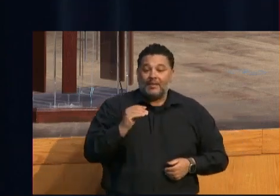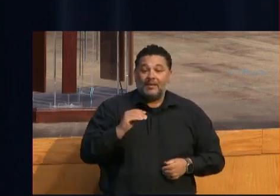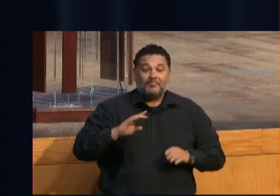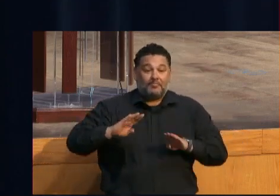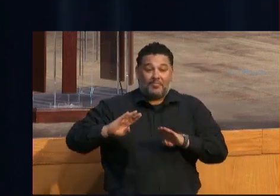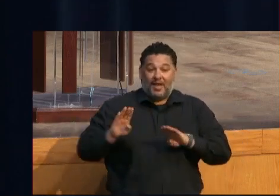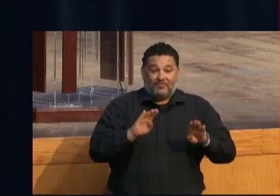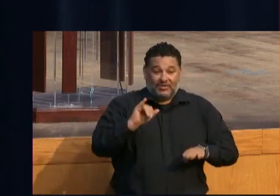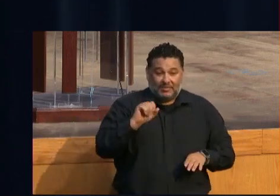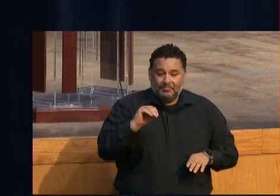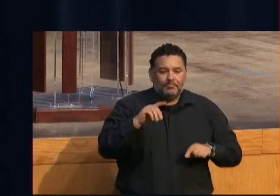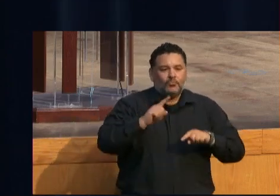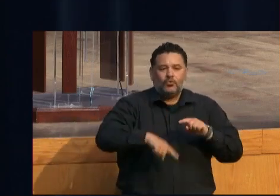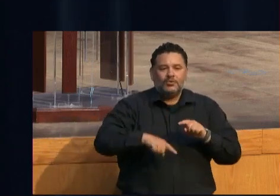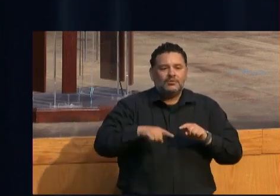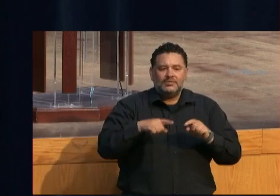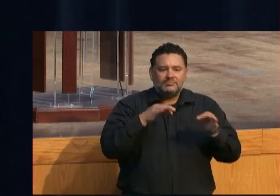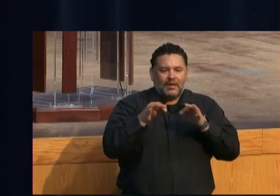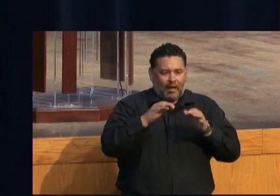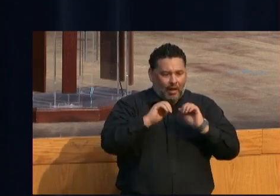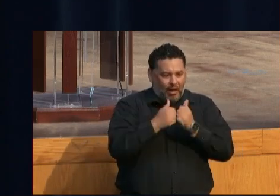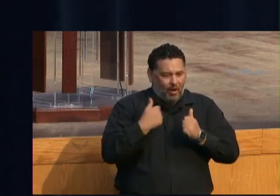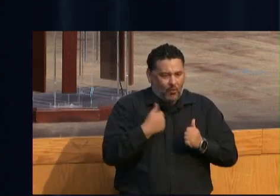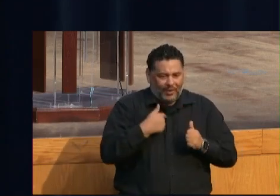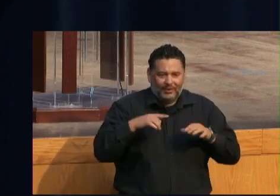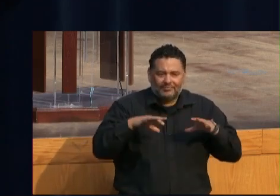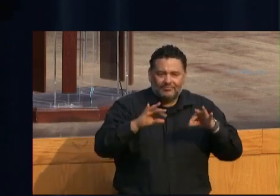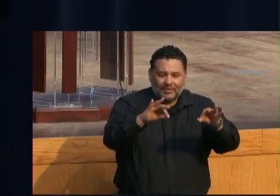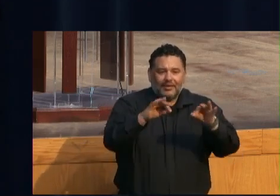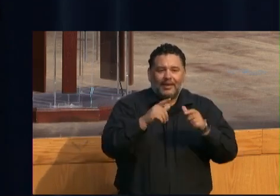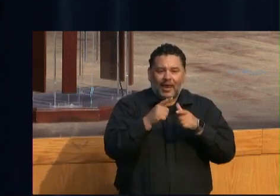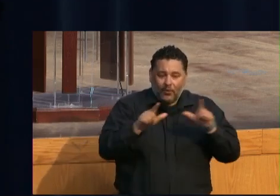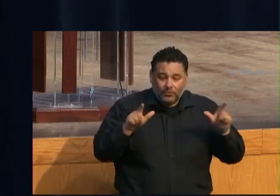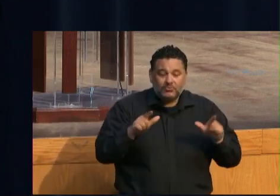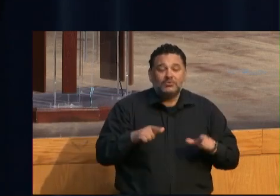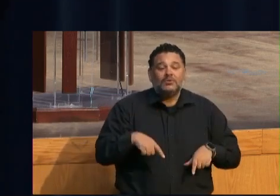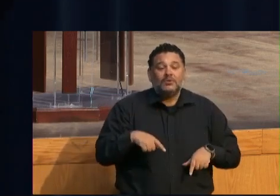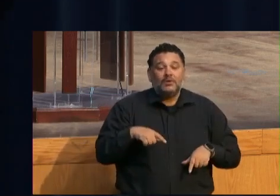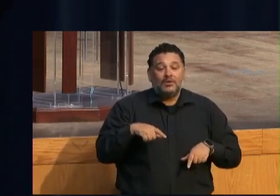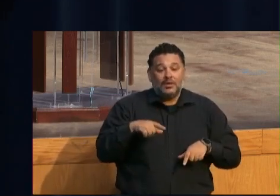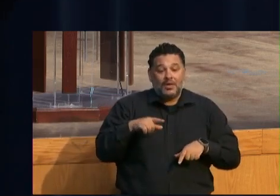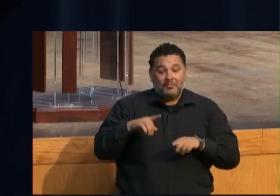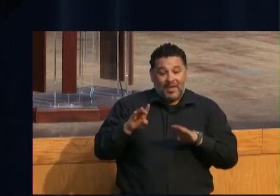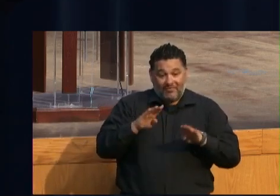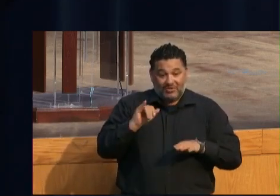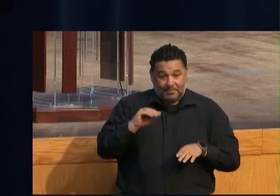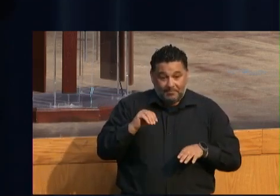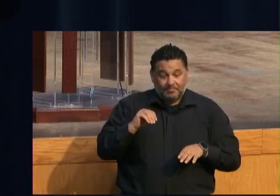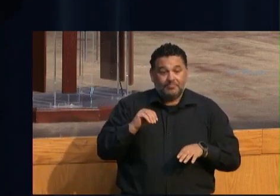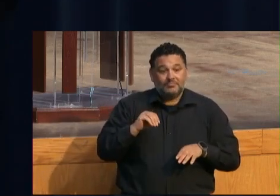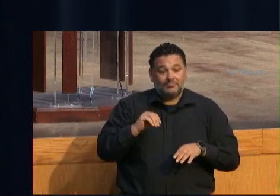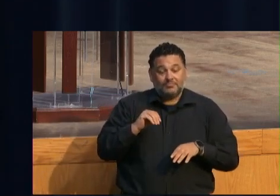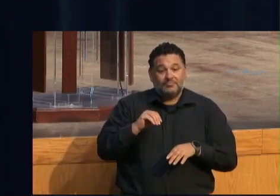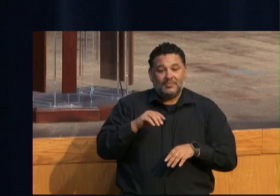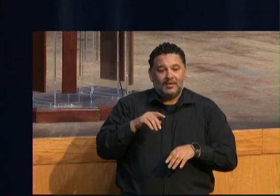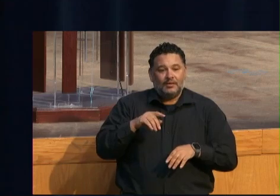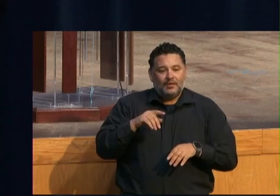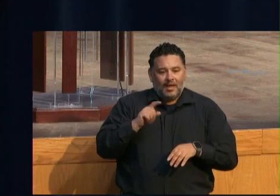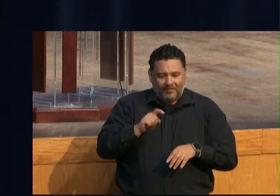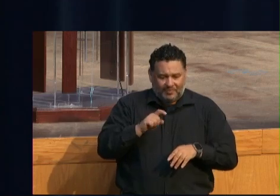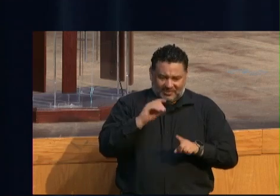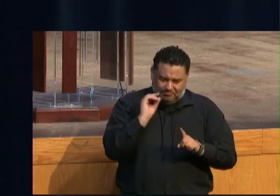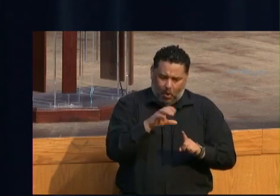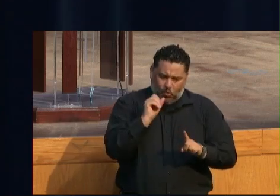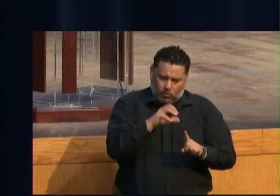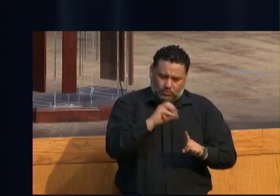behaviorism couldn't explain how we acquire language. In order for behaviorism to work in this sense, babies would have to be exposed to every single word